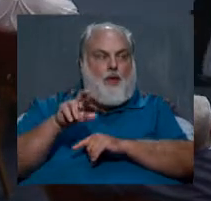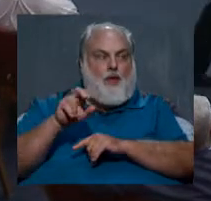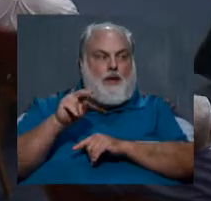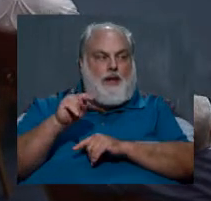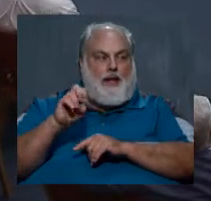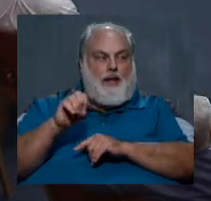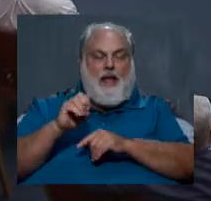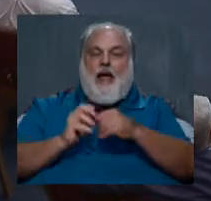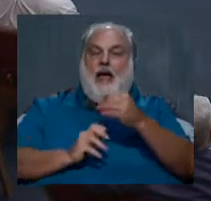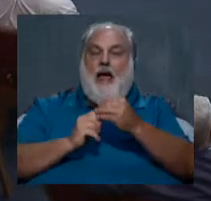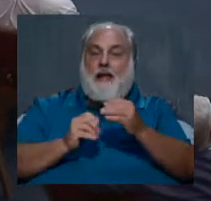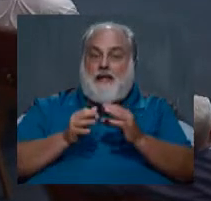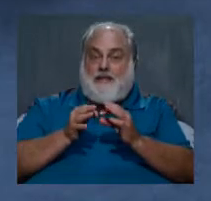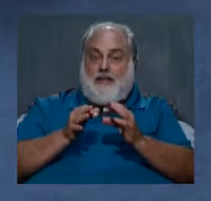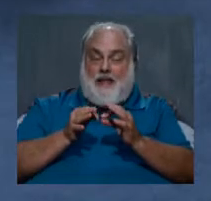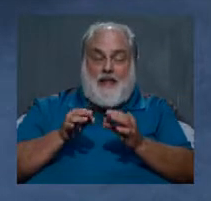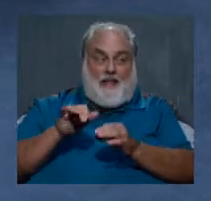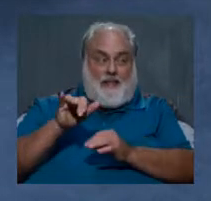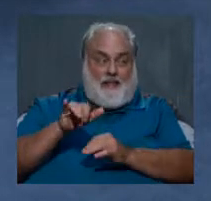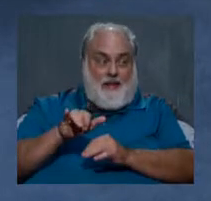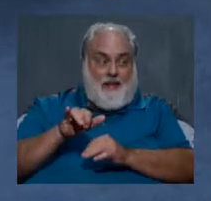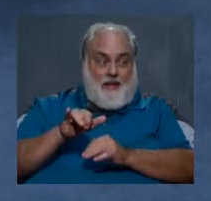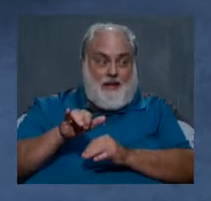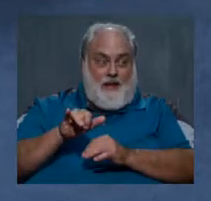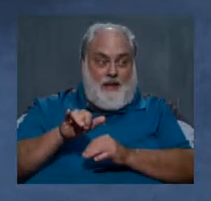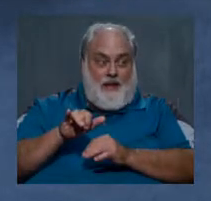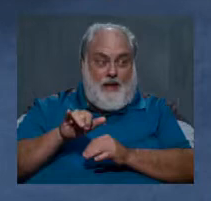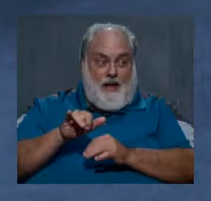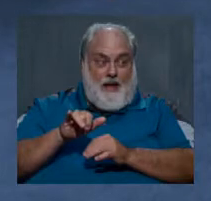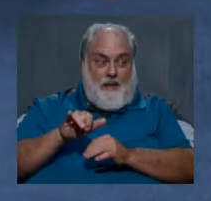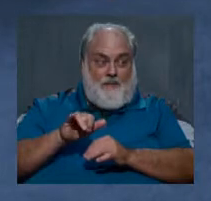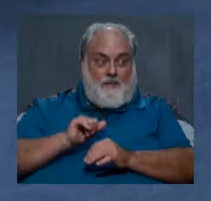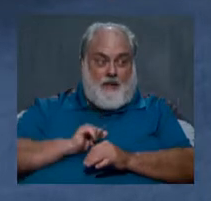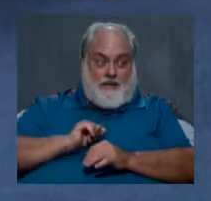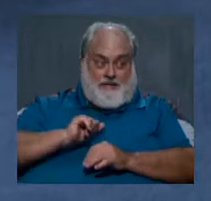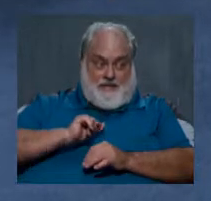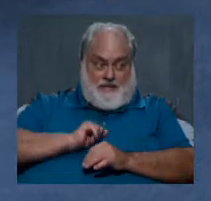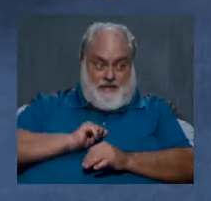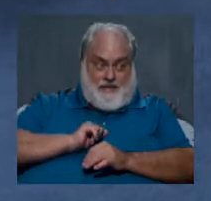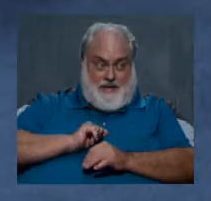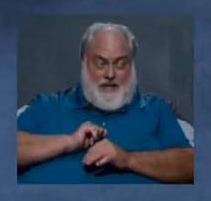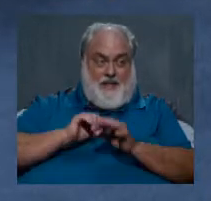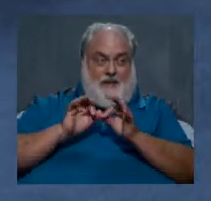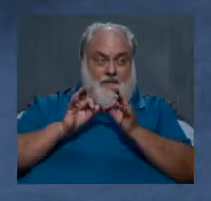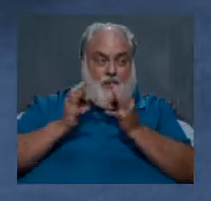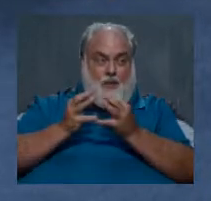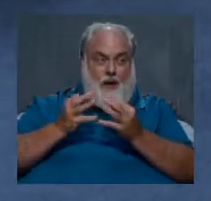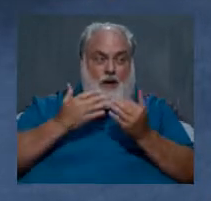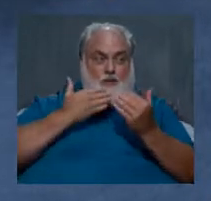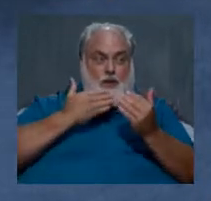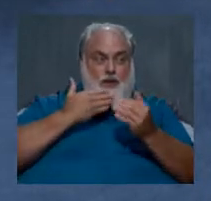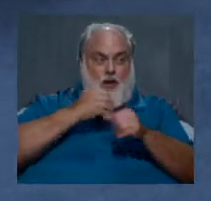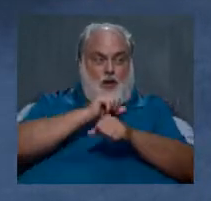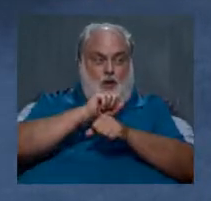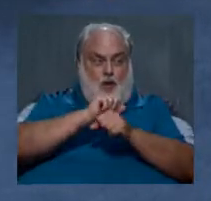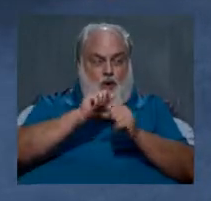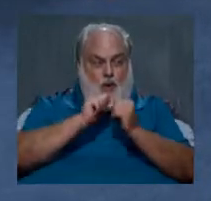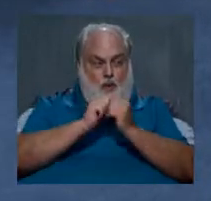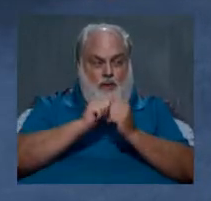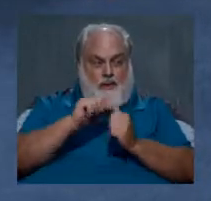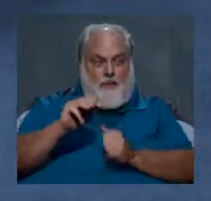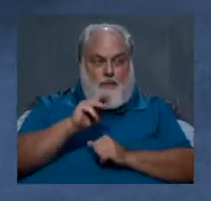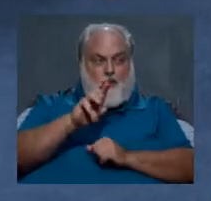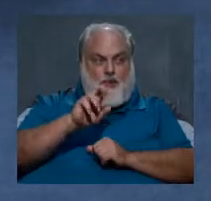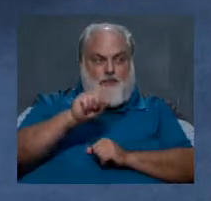I just want to say that, you know, on behalf of myself and my family, we appreciate working with Mr. Spivey and